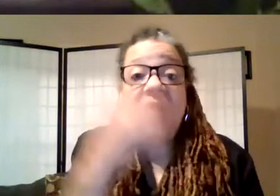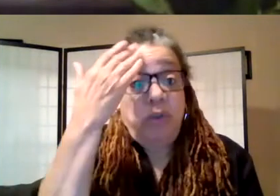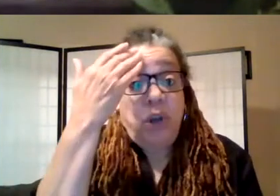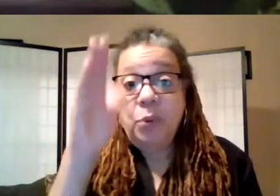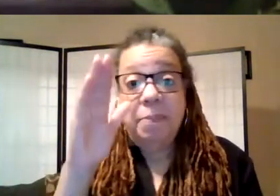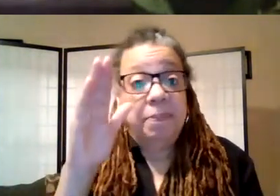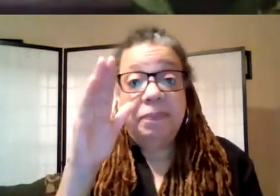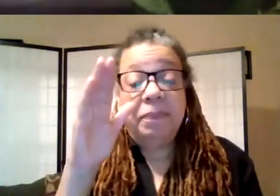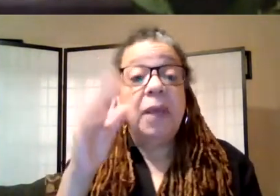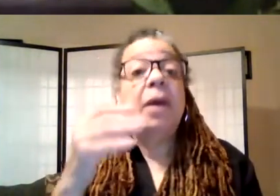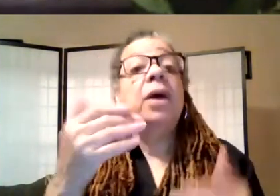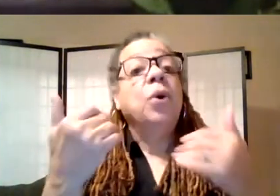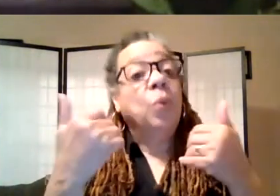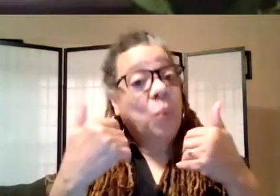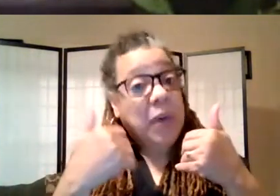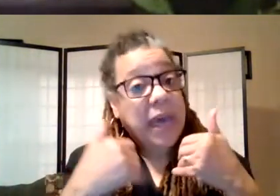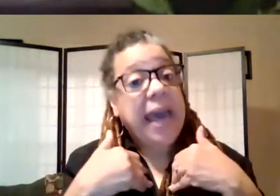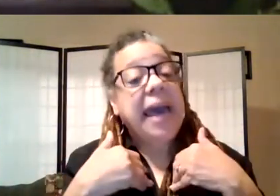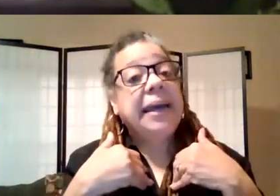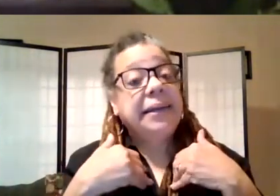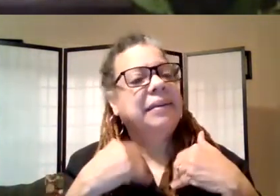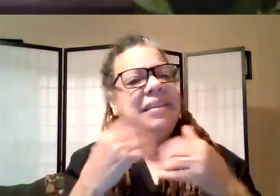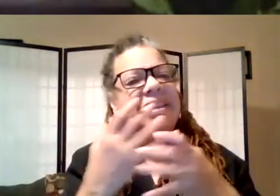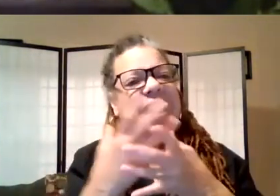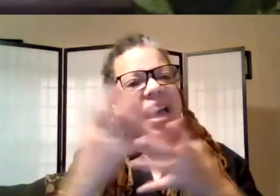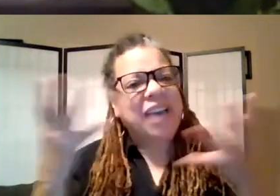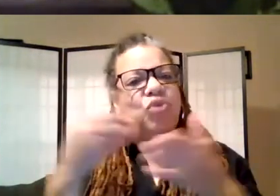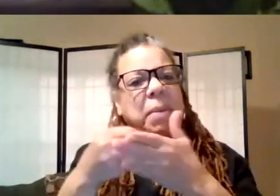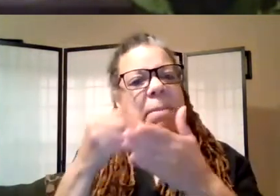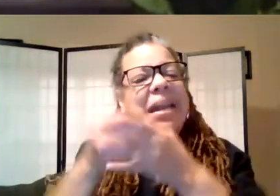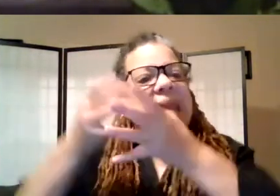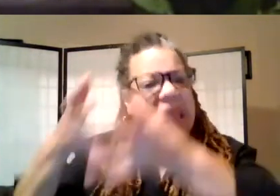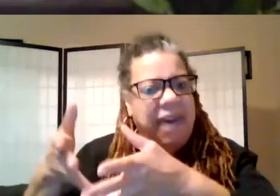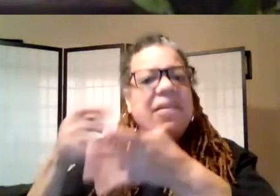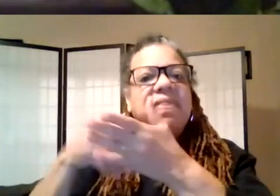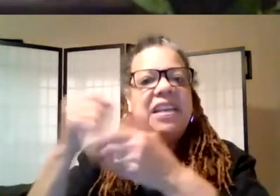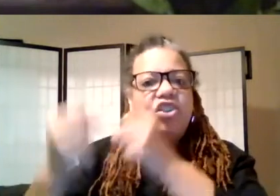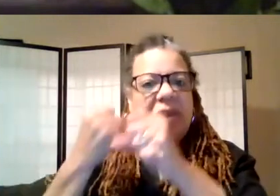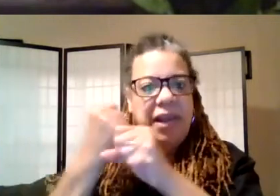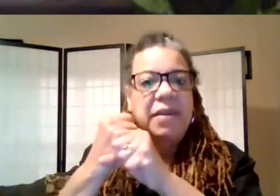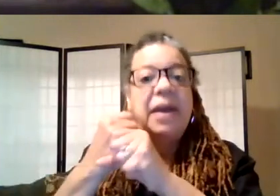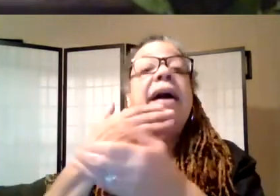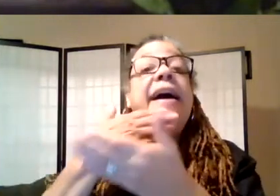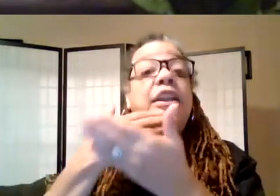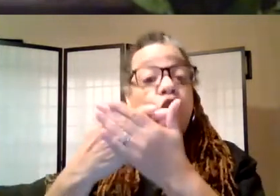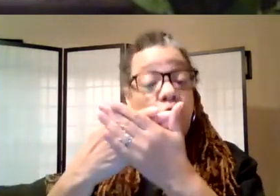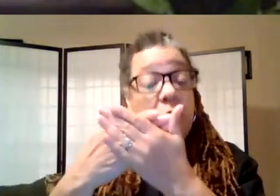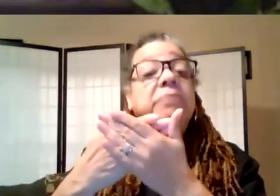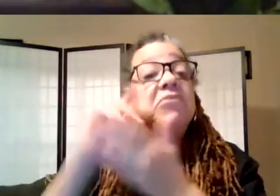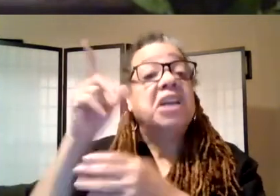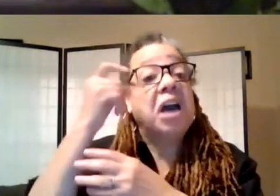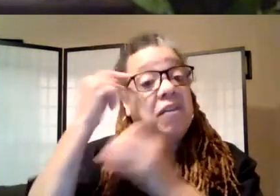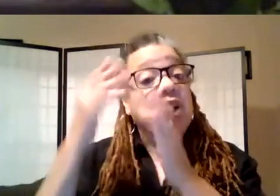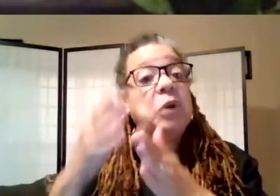this huge monumental surplus this year, and good on the governor for allocating a small portion of that